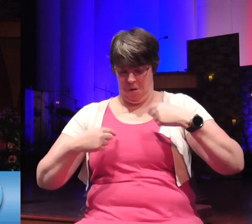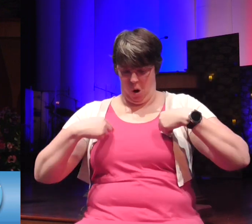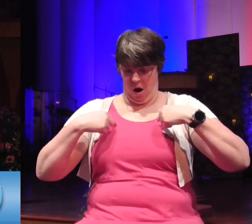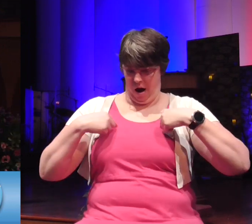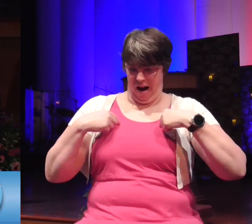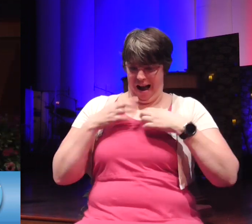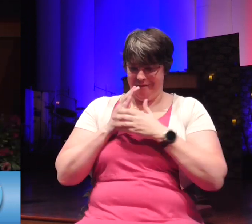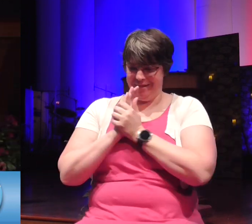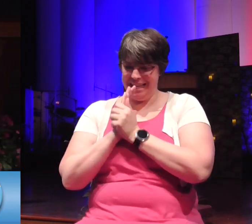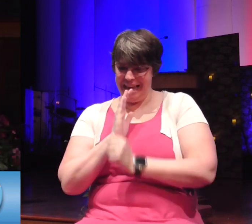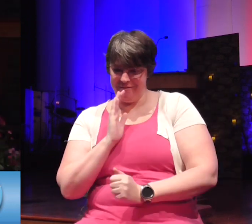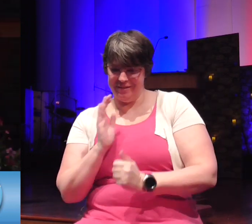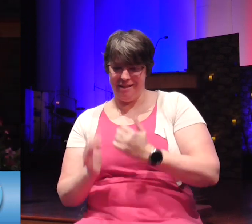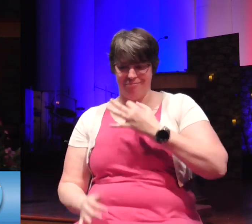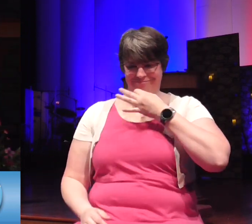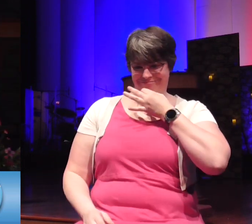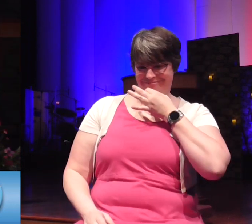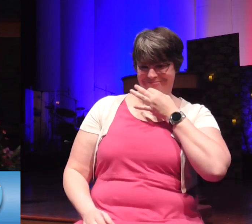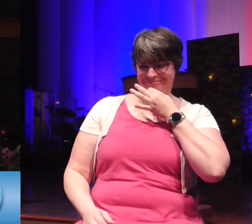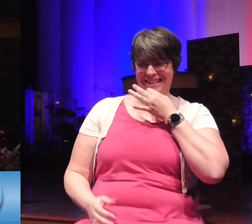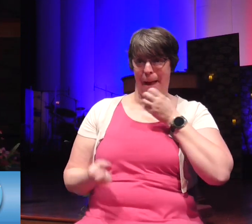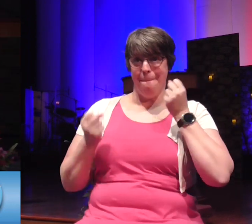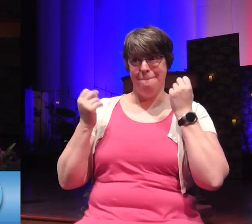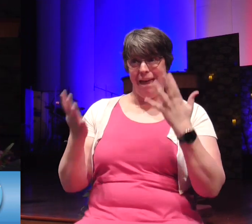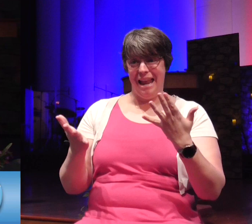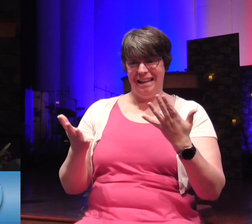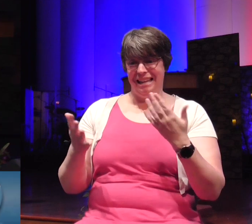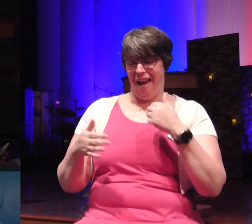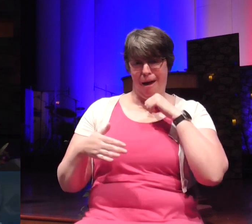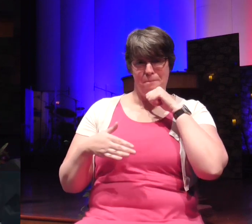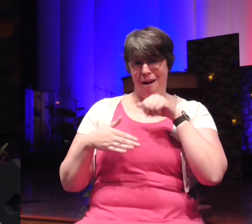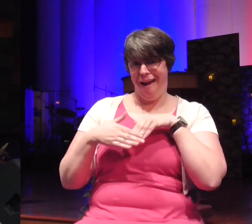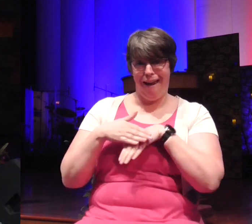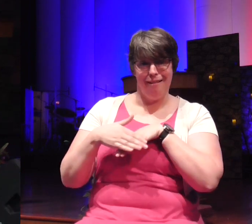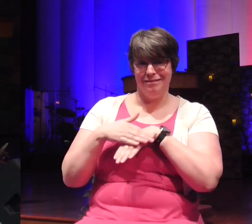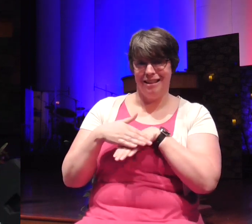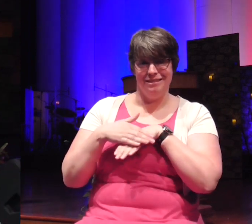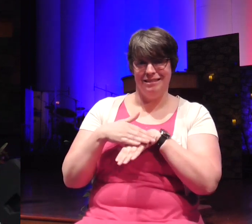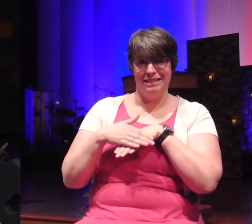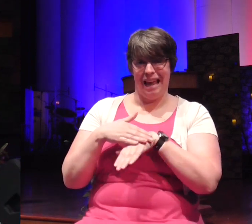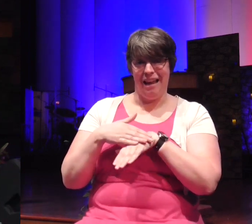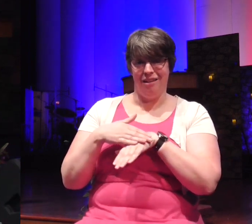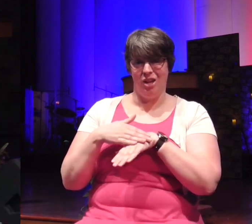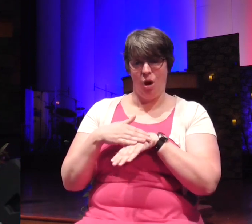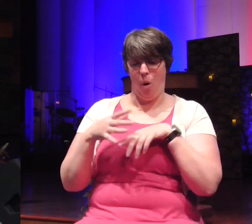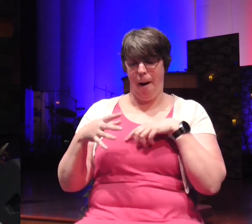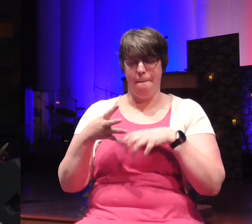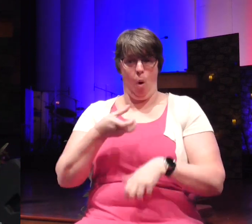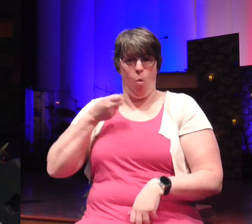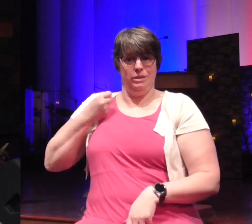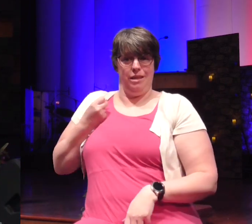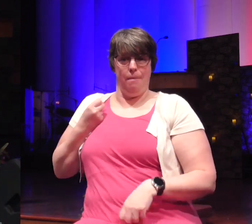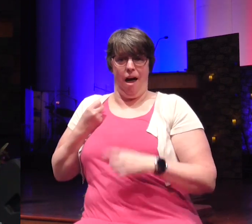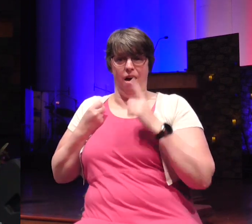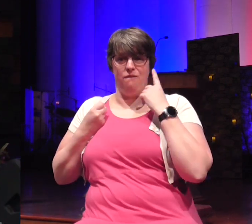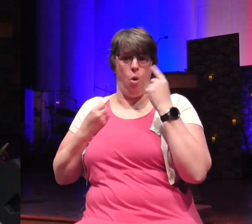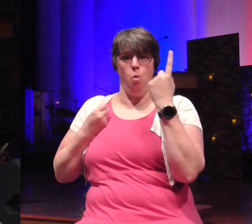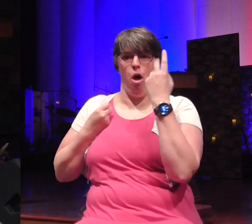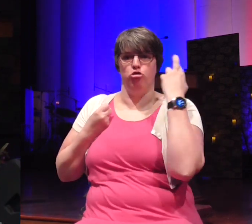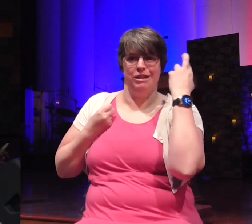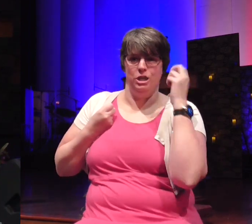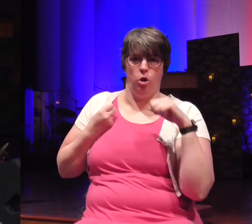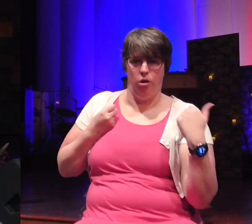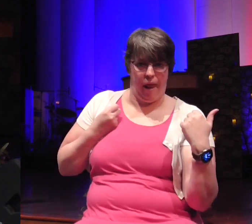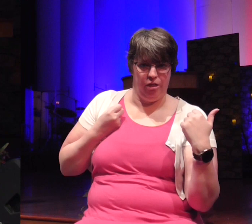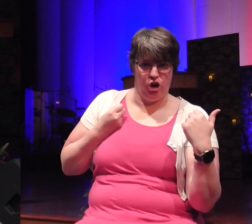talents, many of which are not being accessed, are being held back for one reason or another. Longings